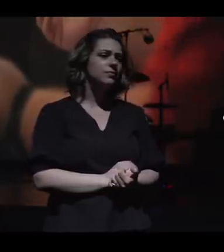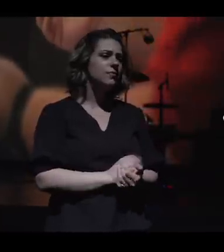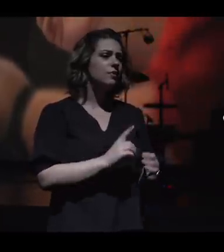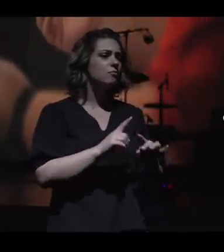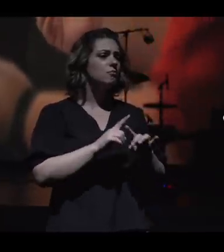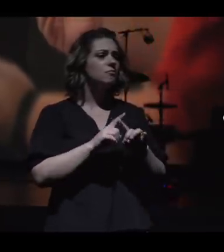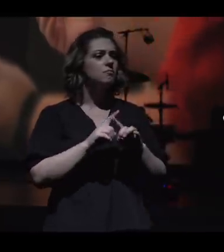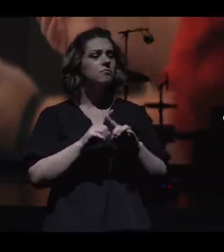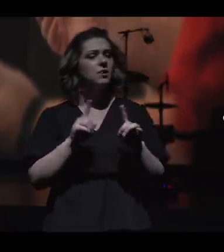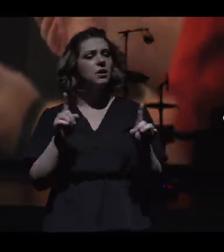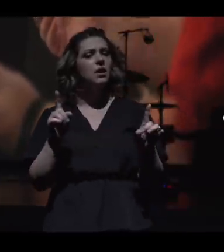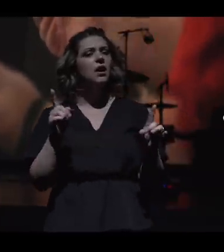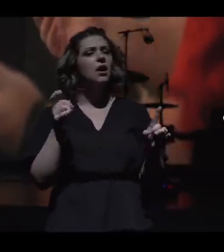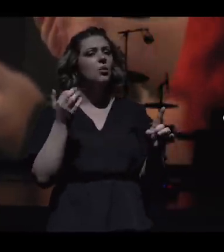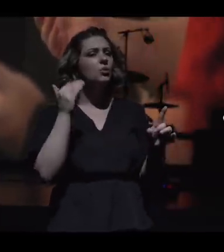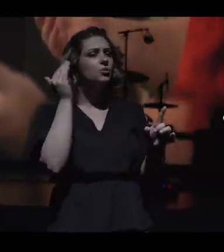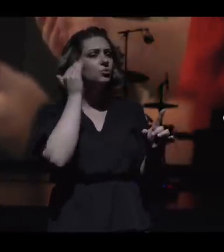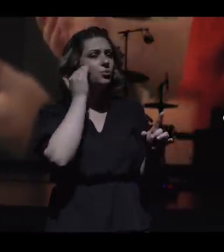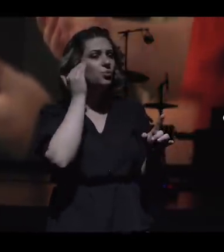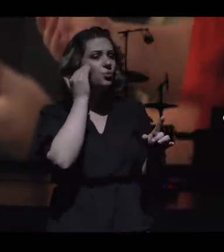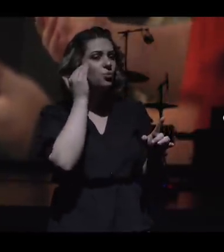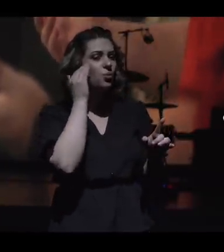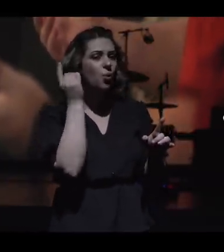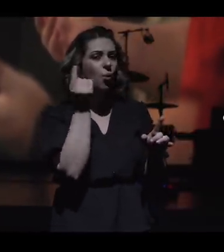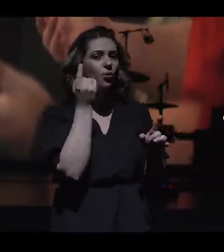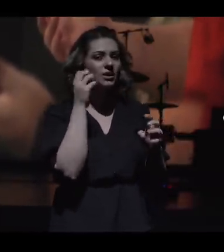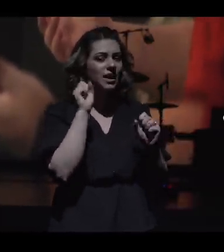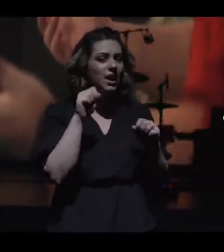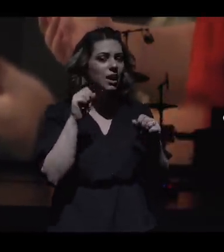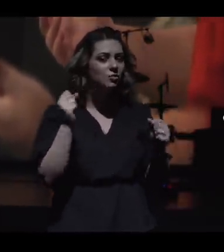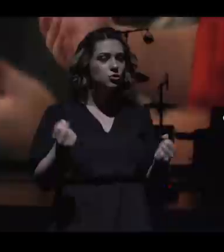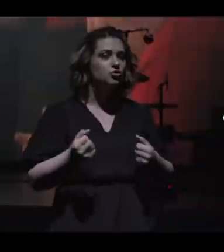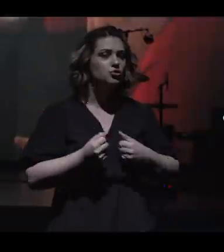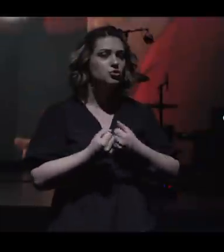But we knew that the only way we were going to survive it